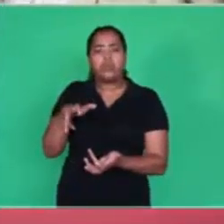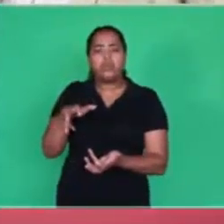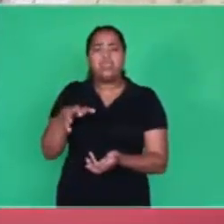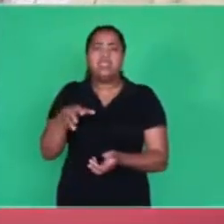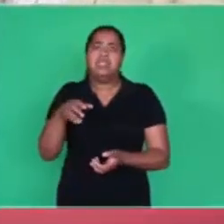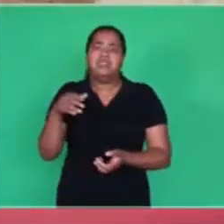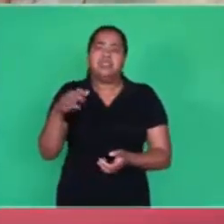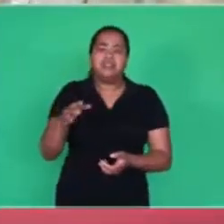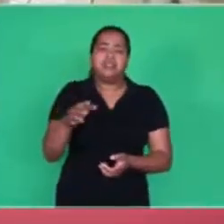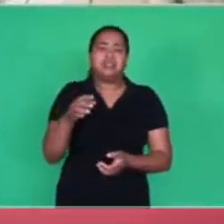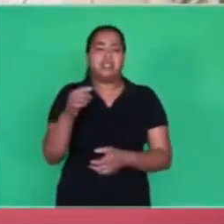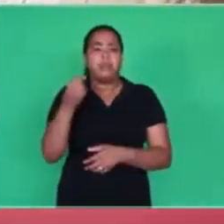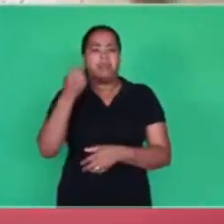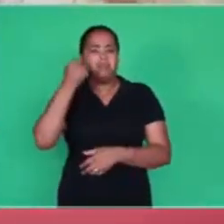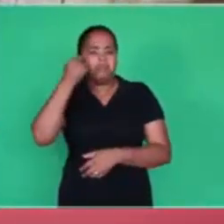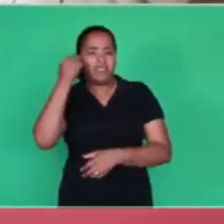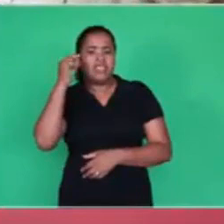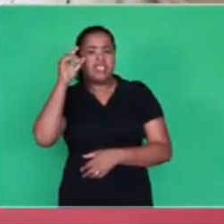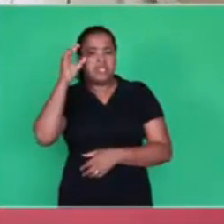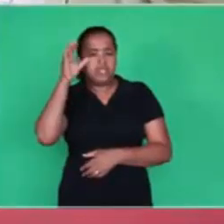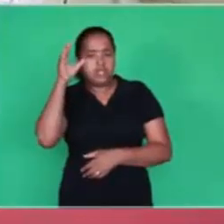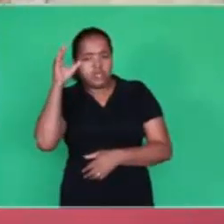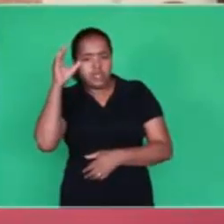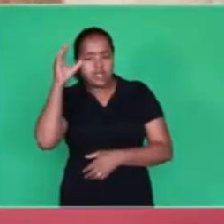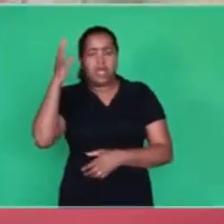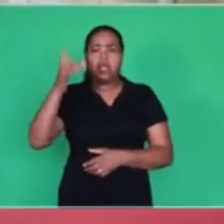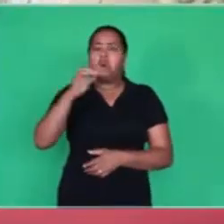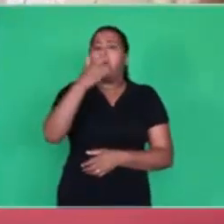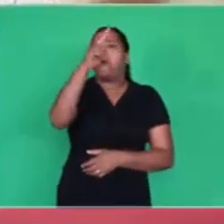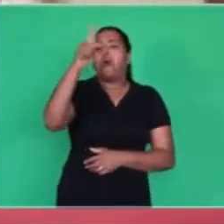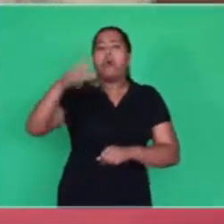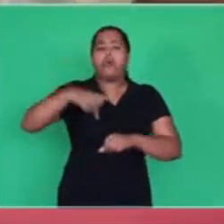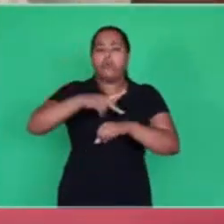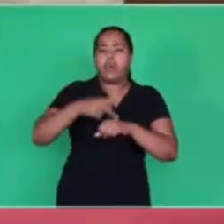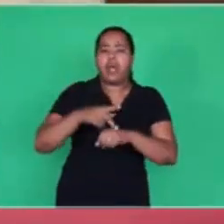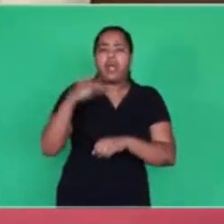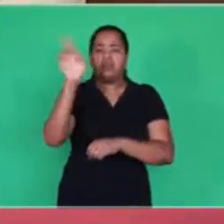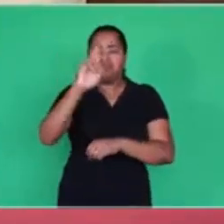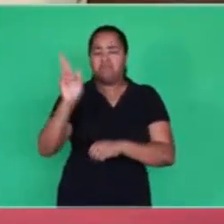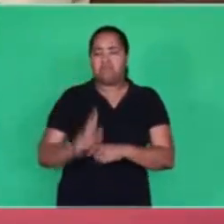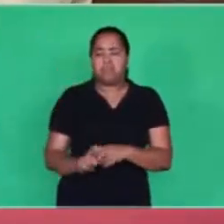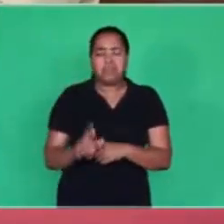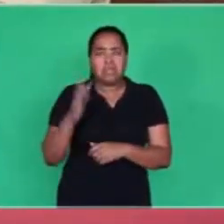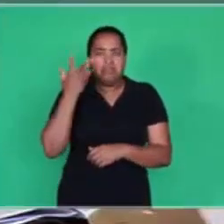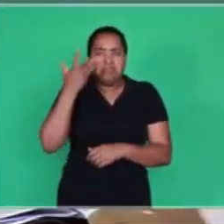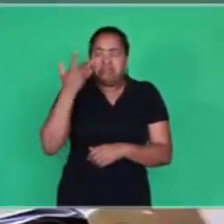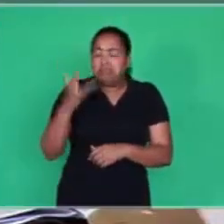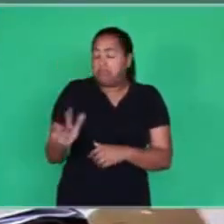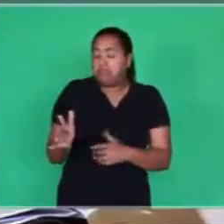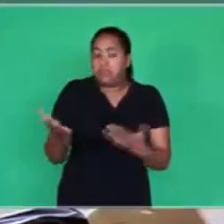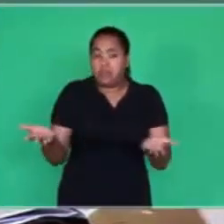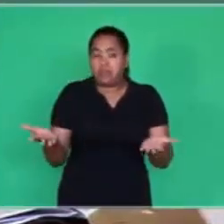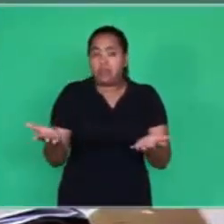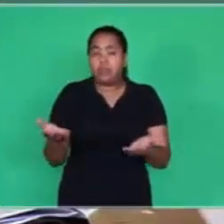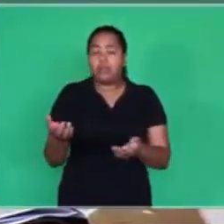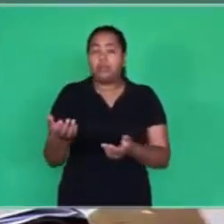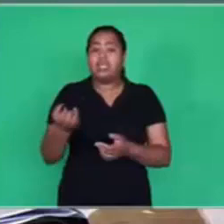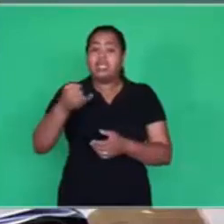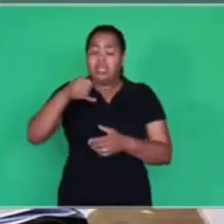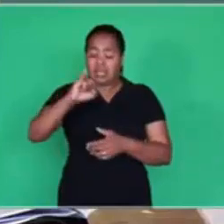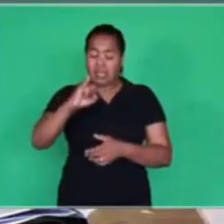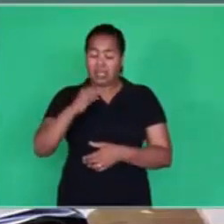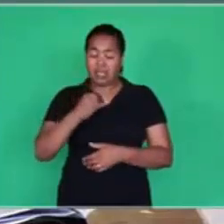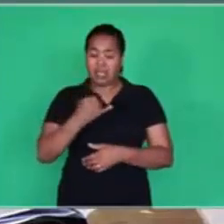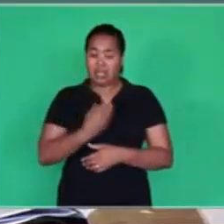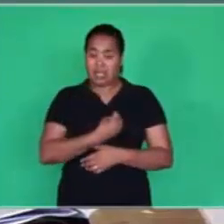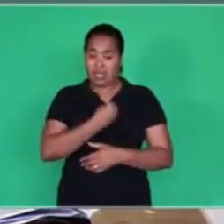will enter Israel. These ties will be brought about by the countries